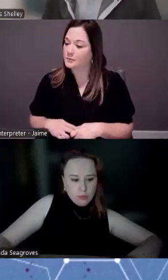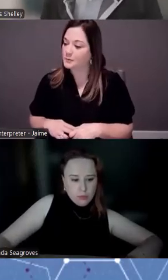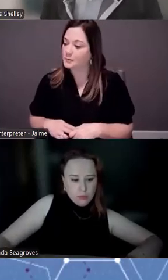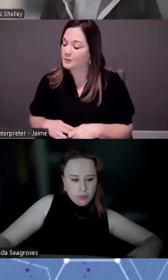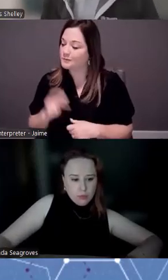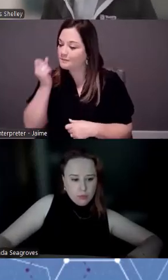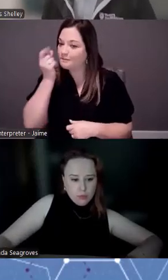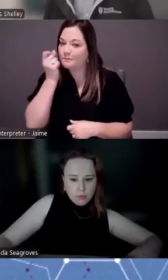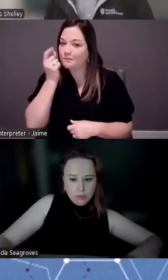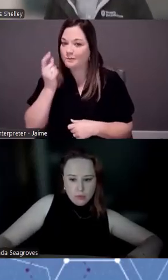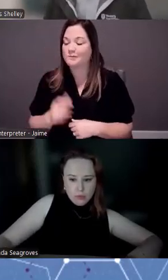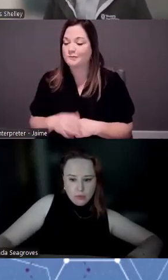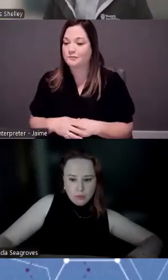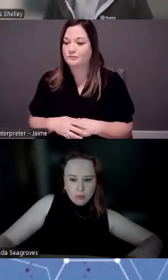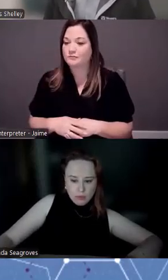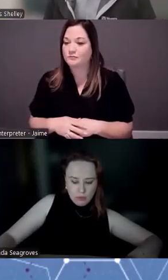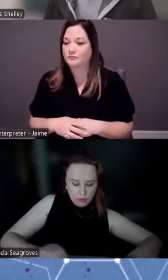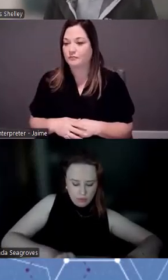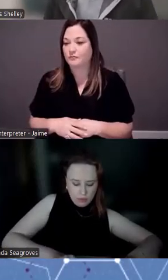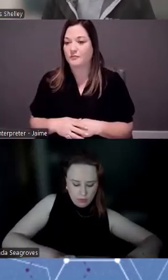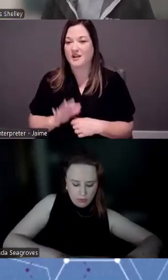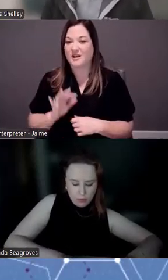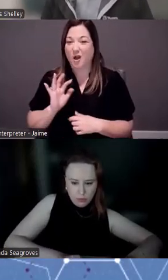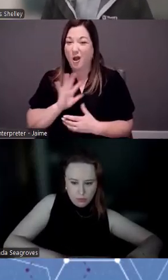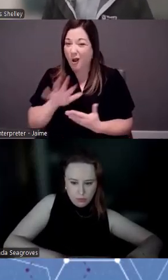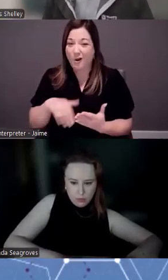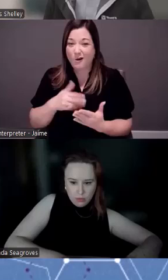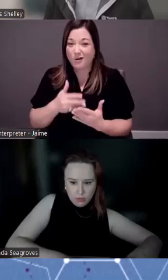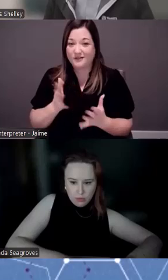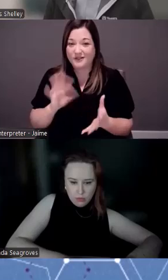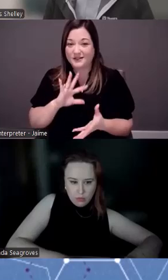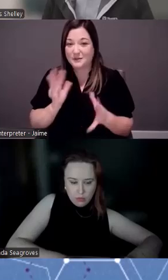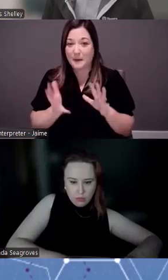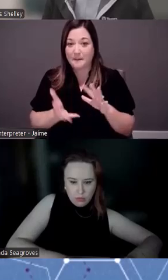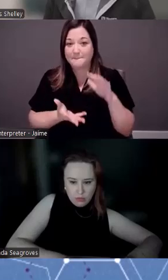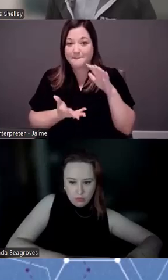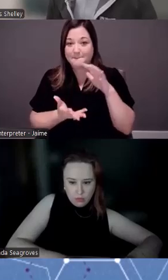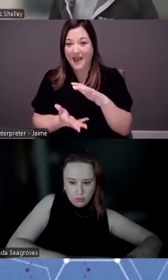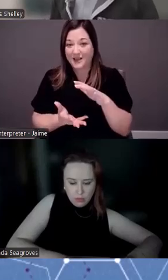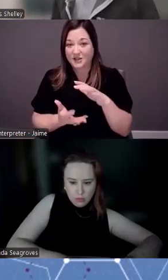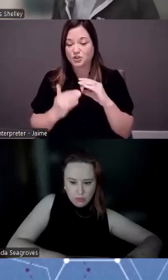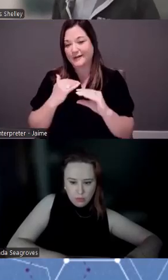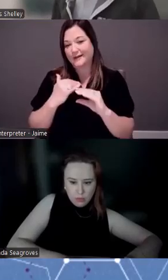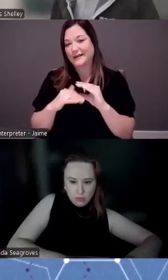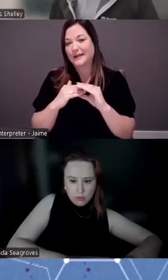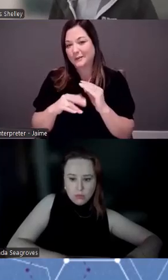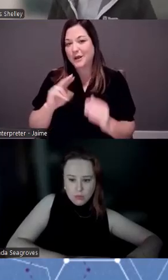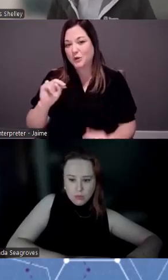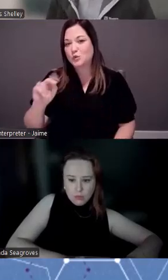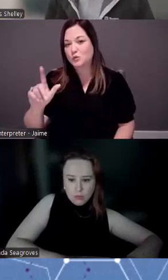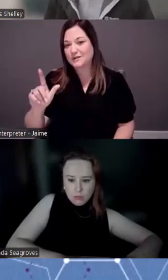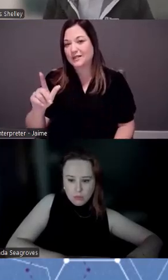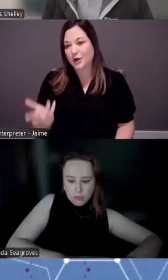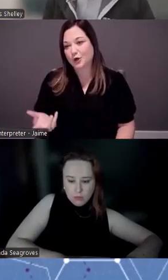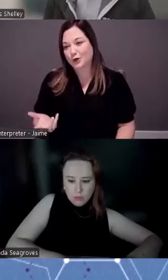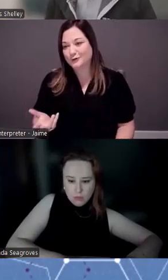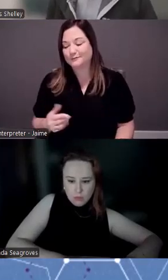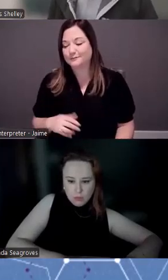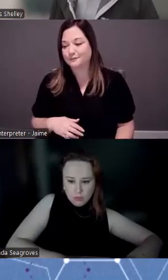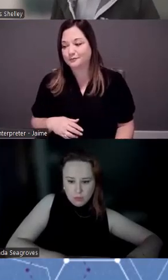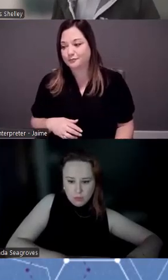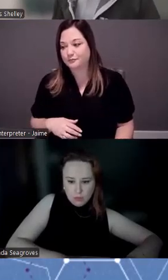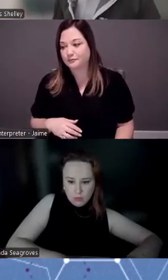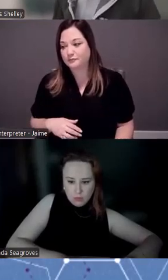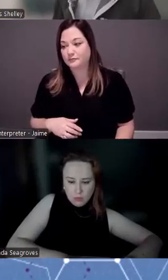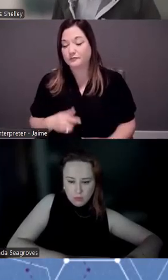it's all kind of all pretty much packaged in the shape of an email newsletter, which also